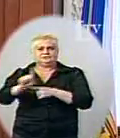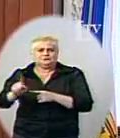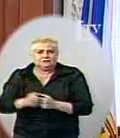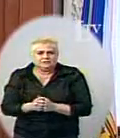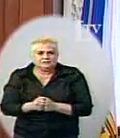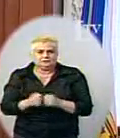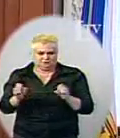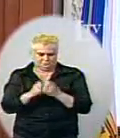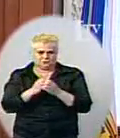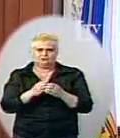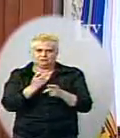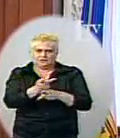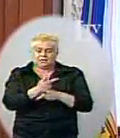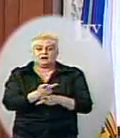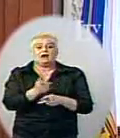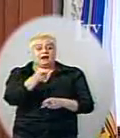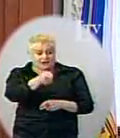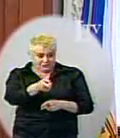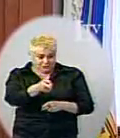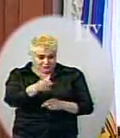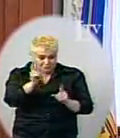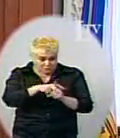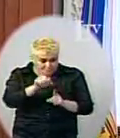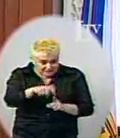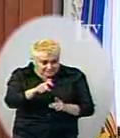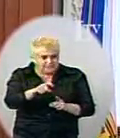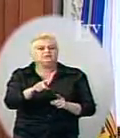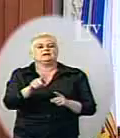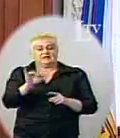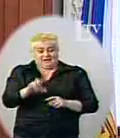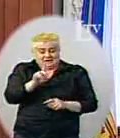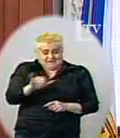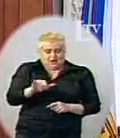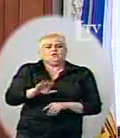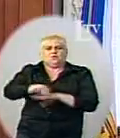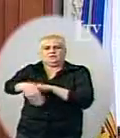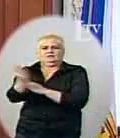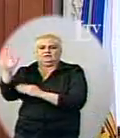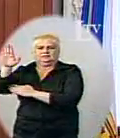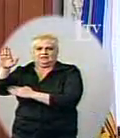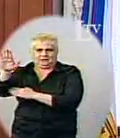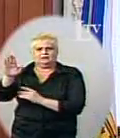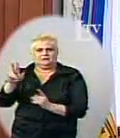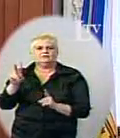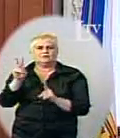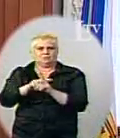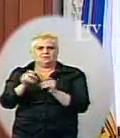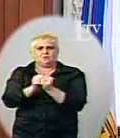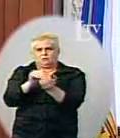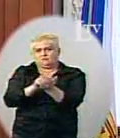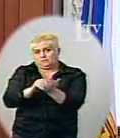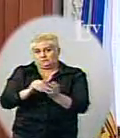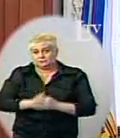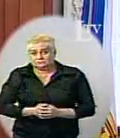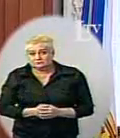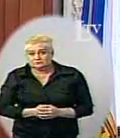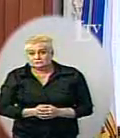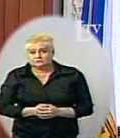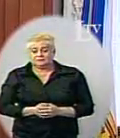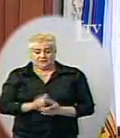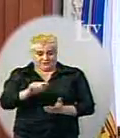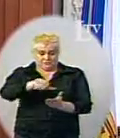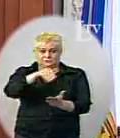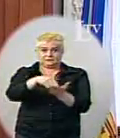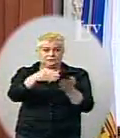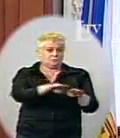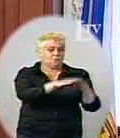that patients get appointments the same day or the next to see the care provider they need. These centers